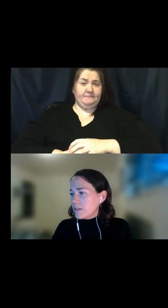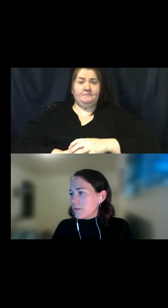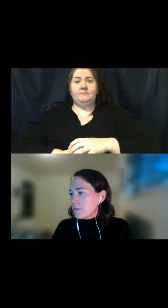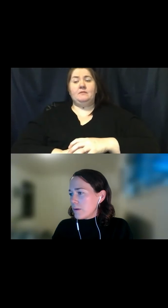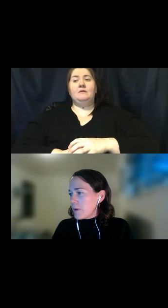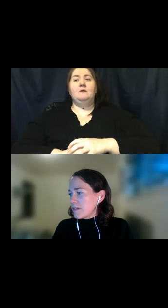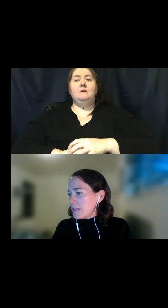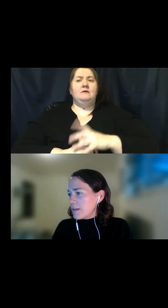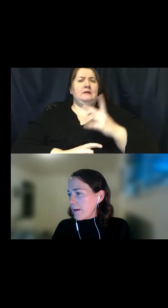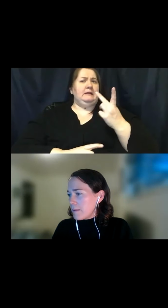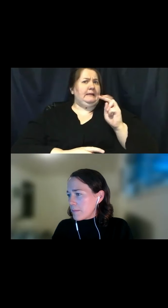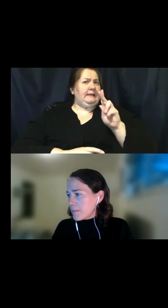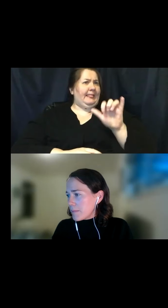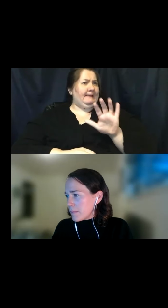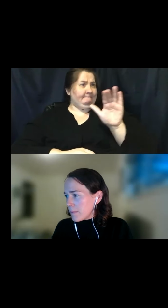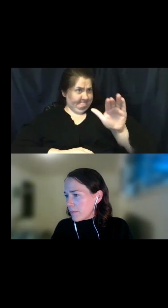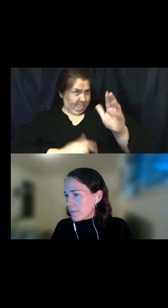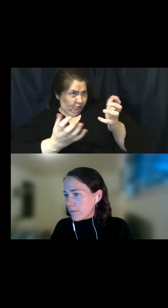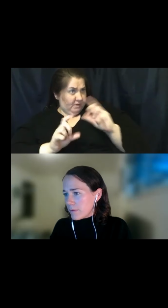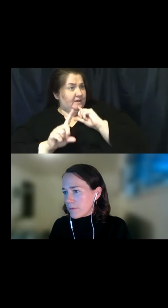Kelly, do you want to speak to that?